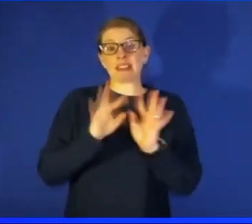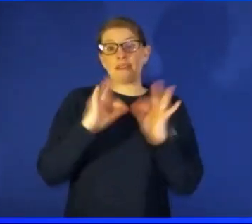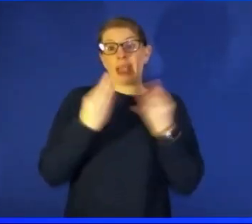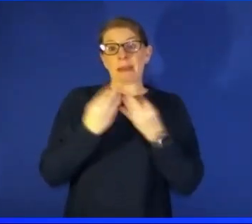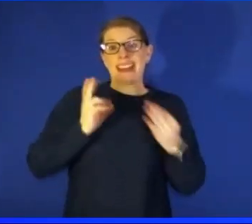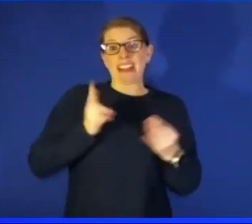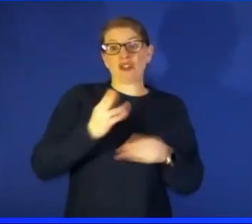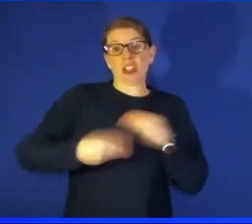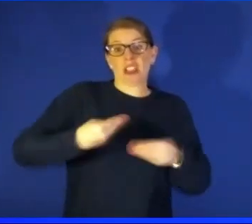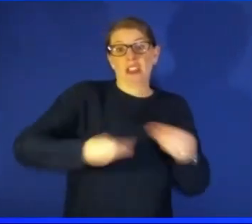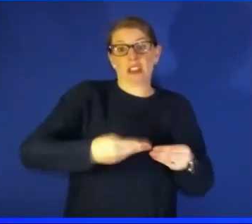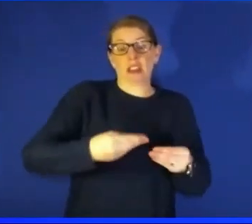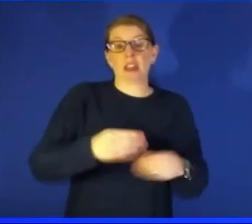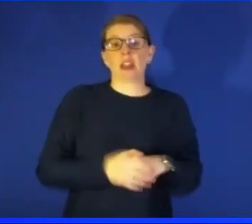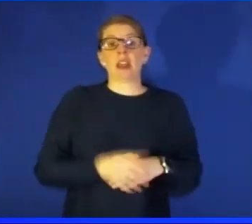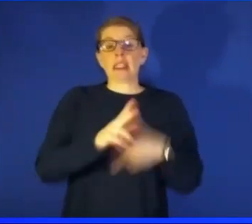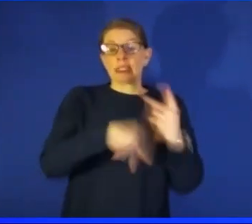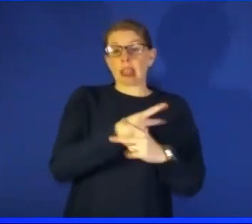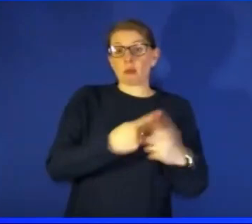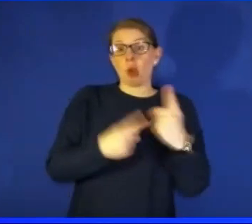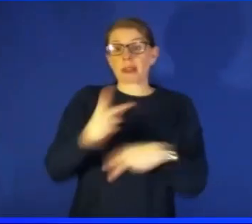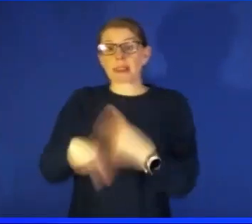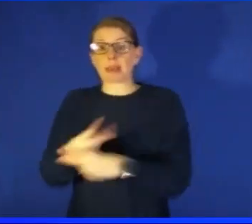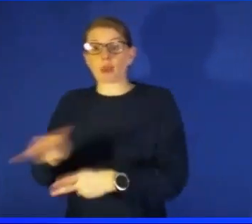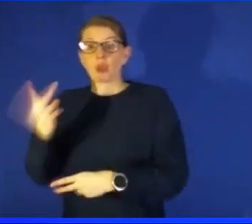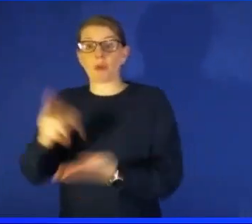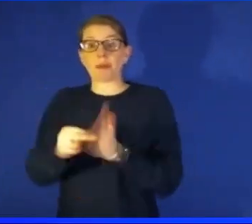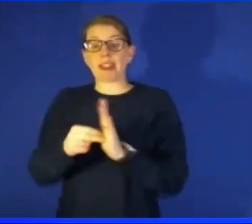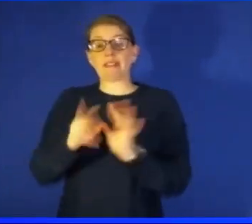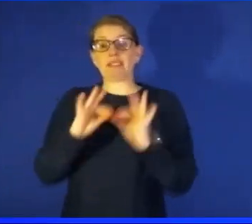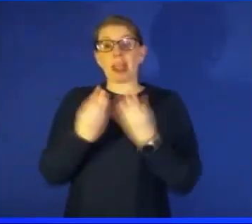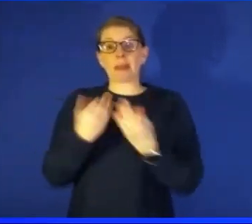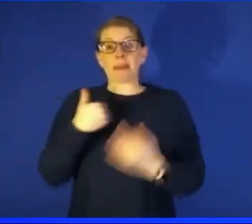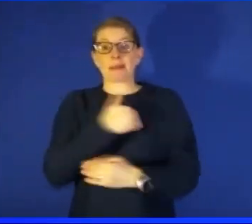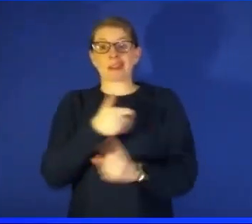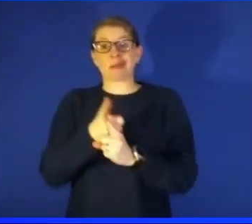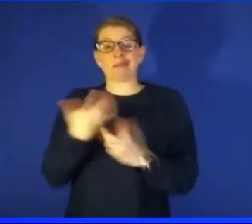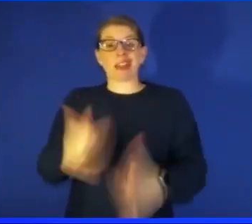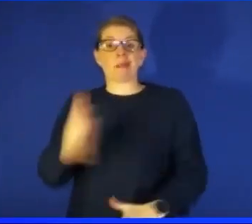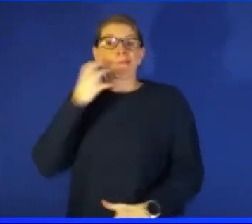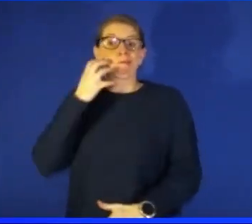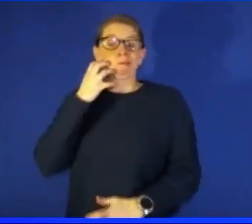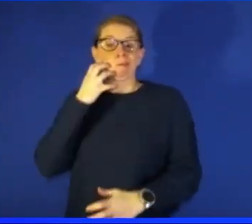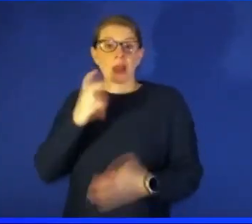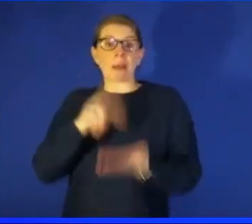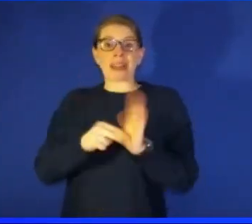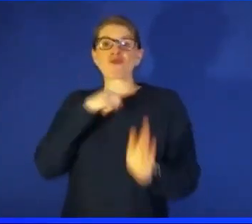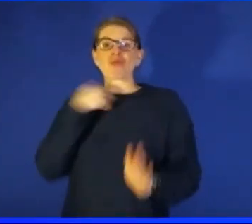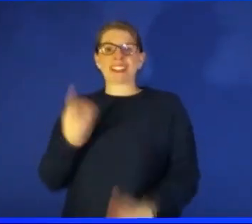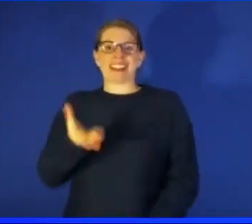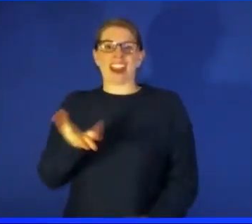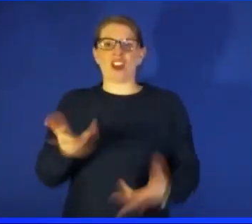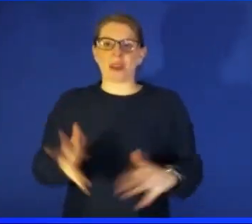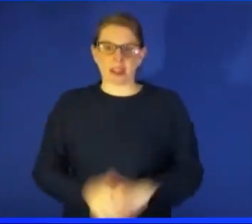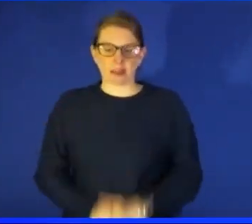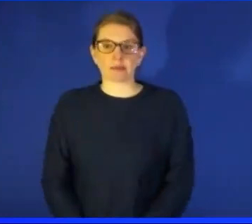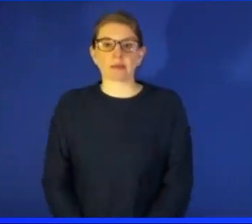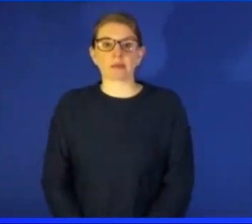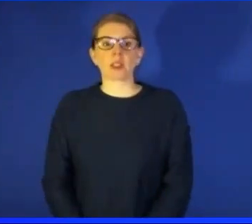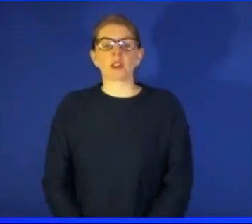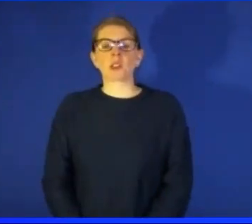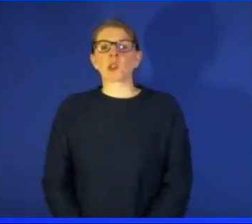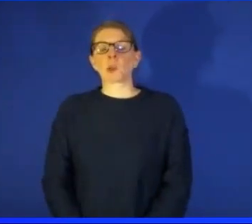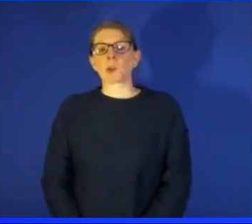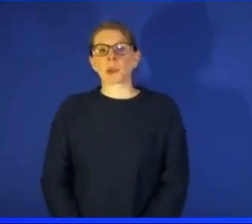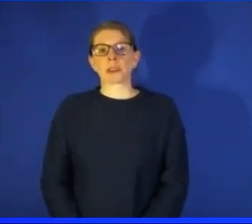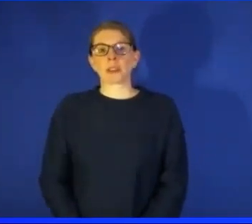2, we have seen, family members that have obesity already, that risk is going to be there. So really focusing on that. But